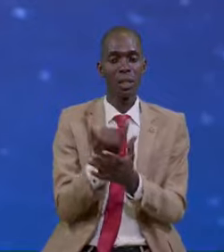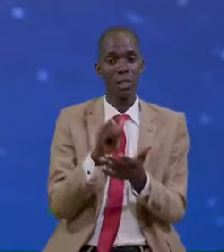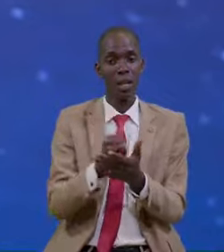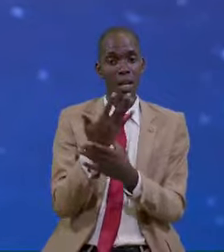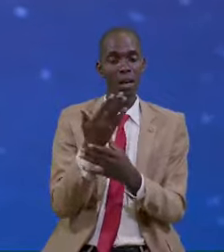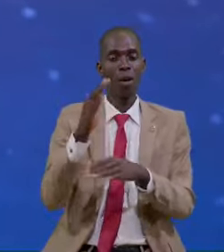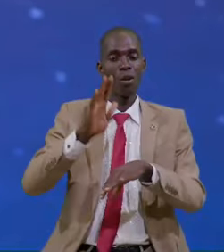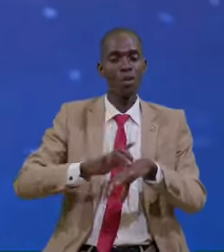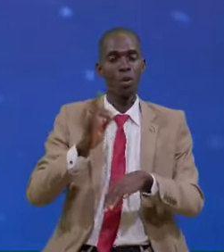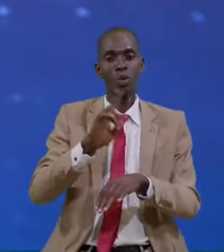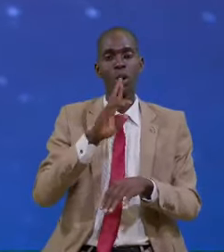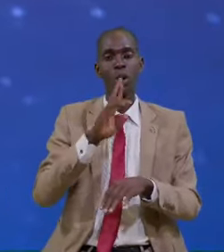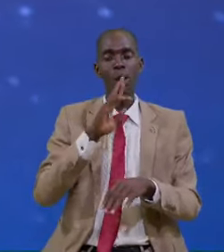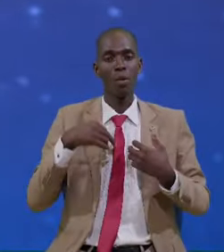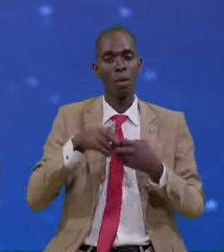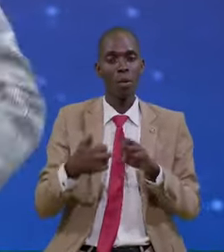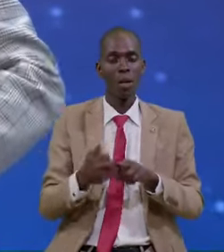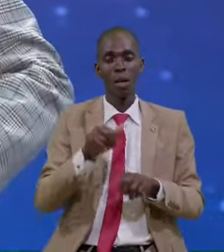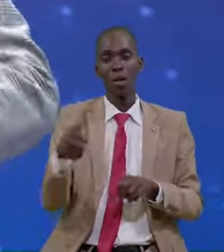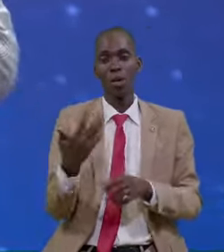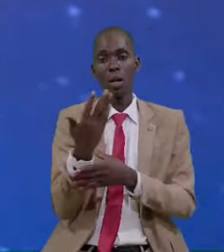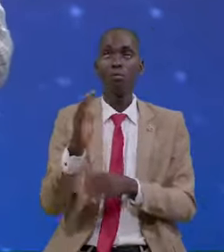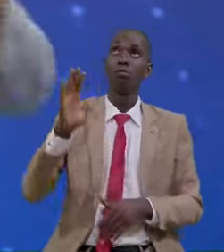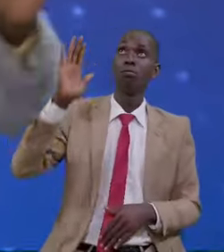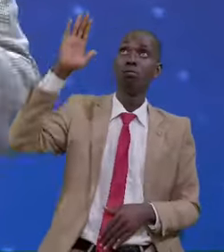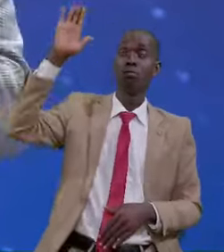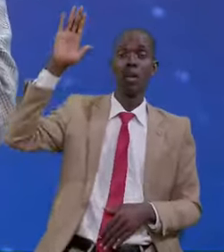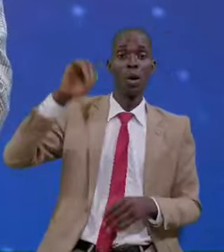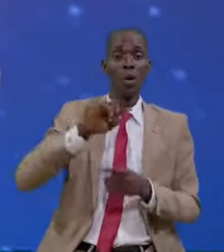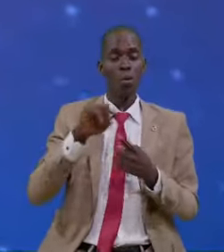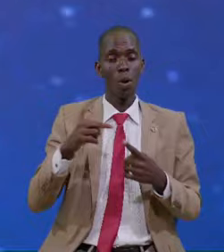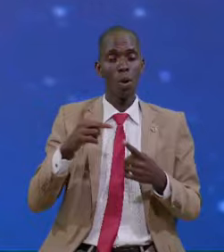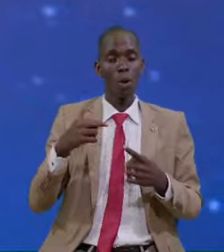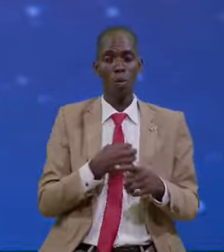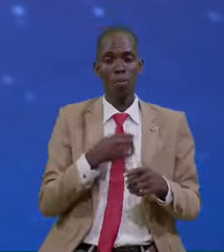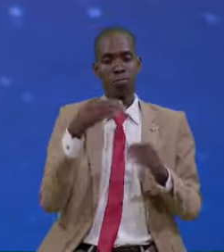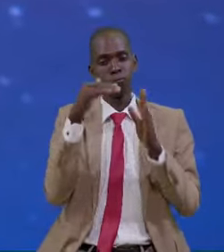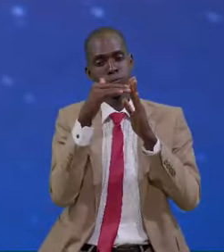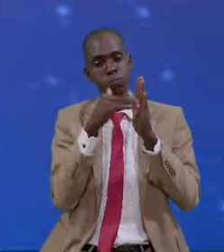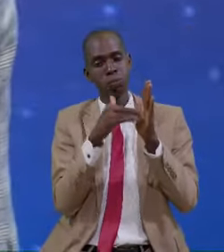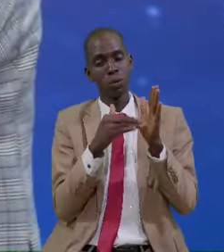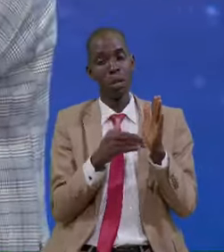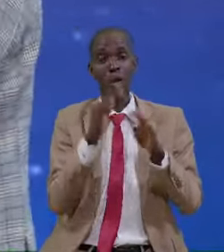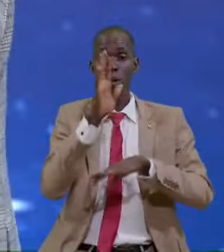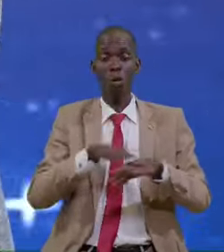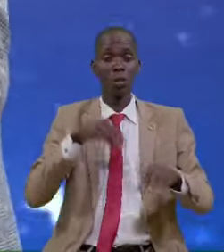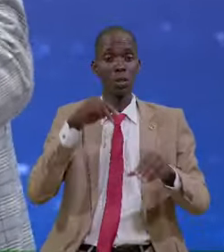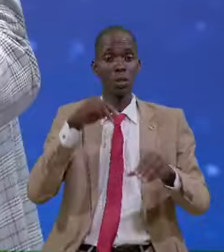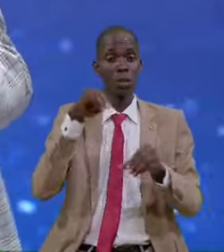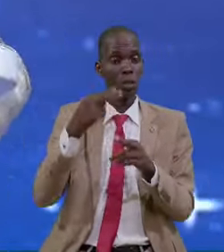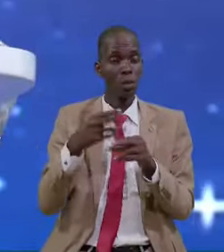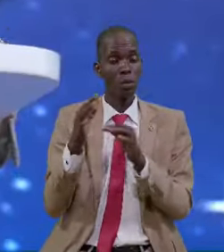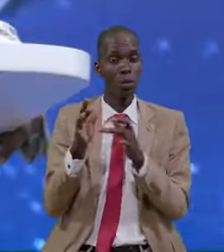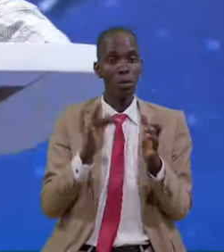You raise up the other hand. And when we mention the name of Jesus, his